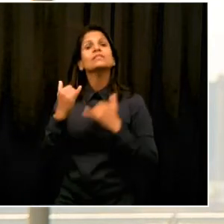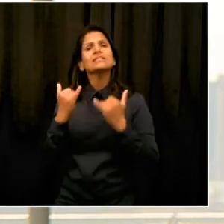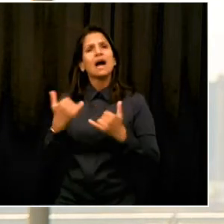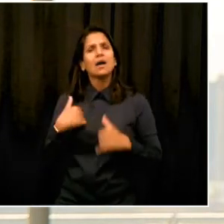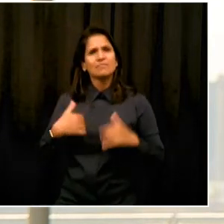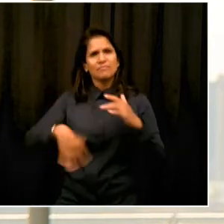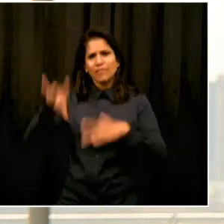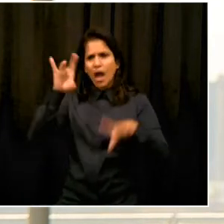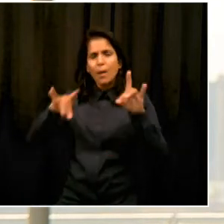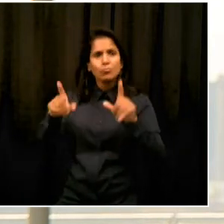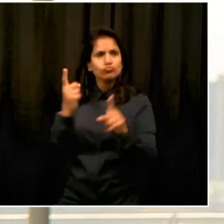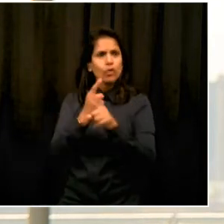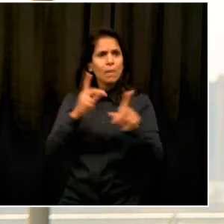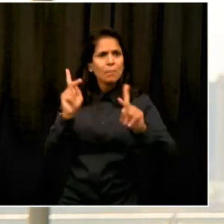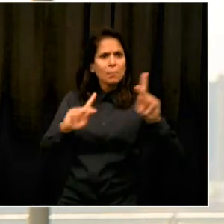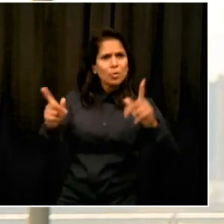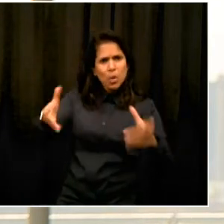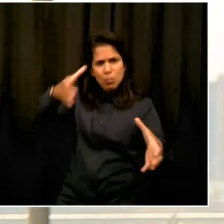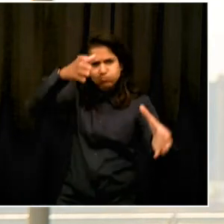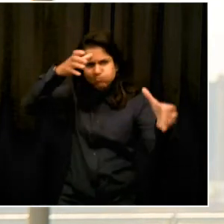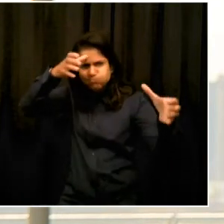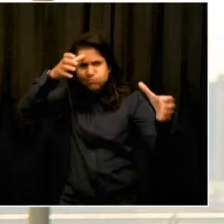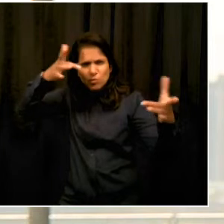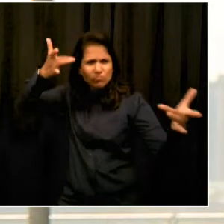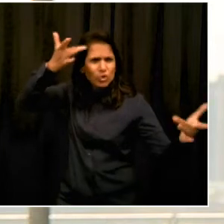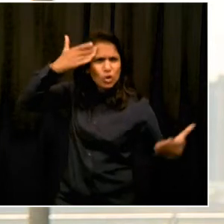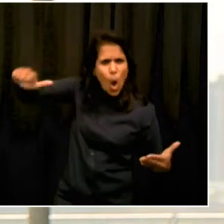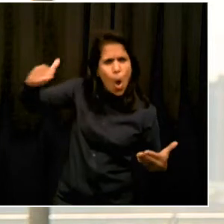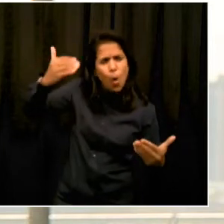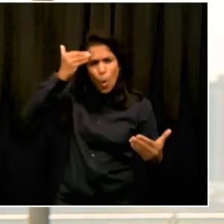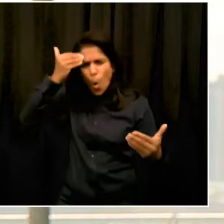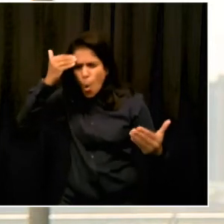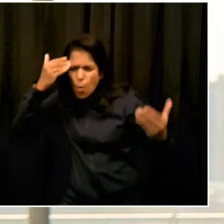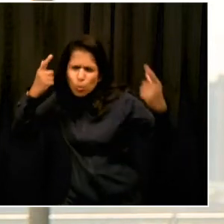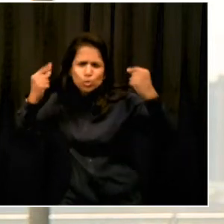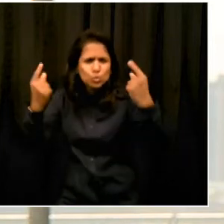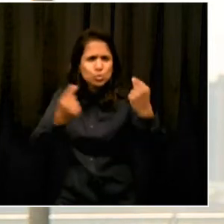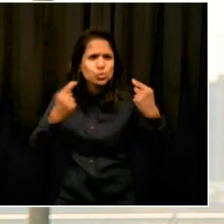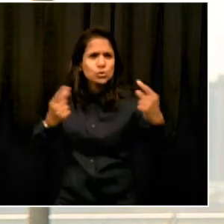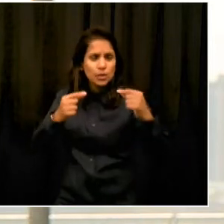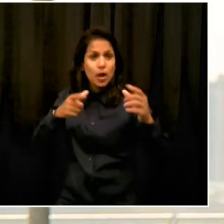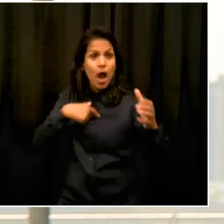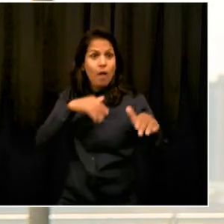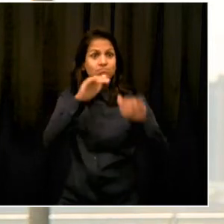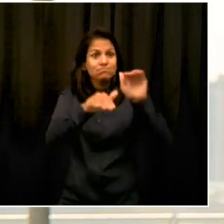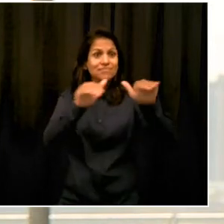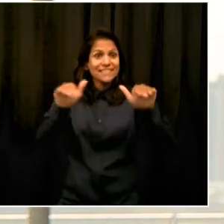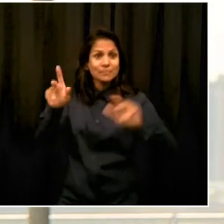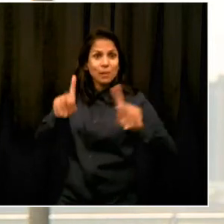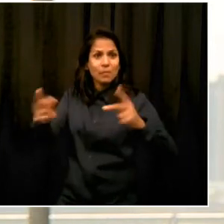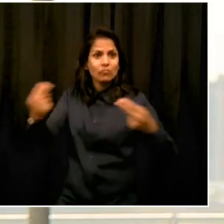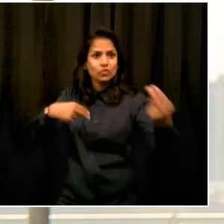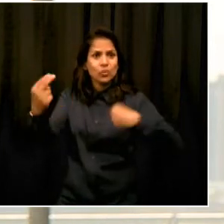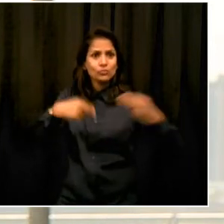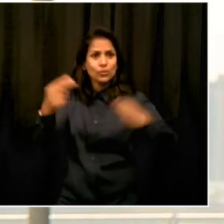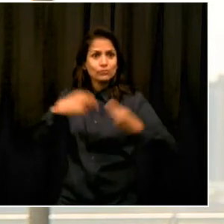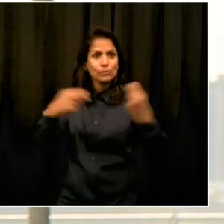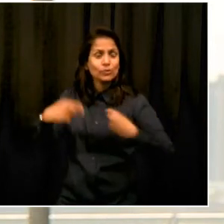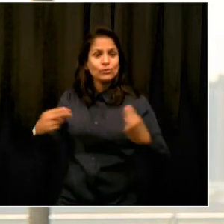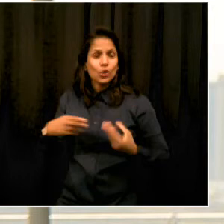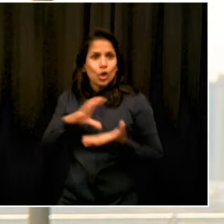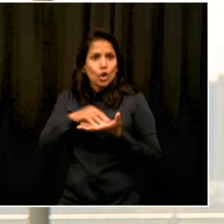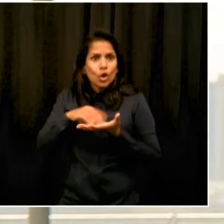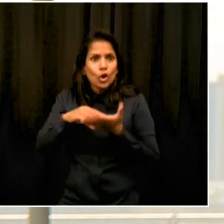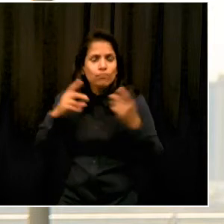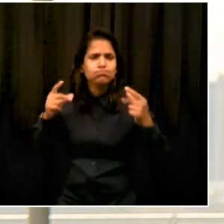COVID-19, rapid, accurate testing is absolutely essential to keep our people safe and reopen our